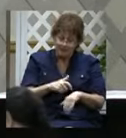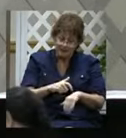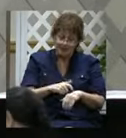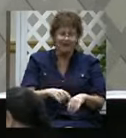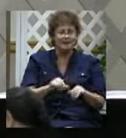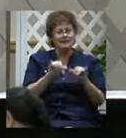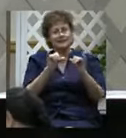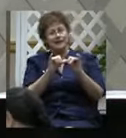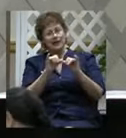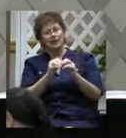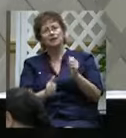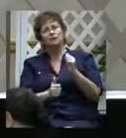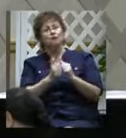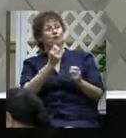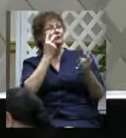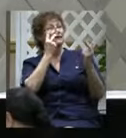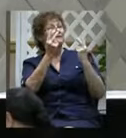most visible and